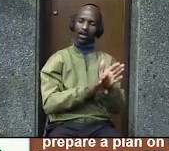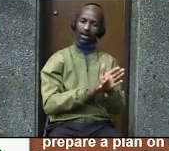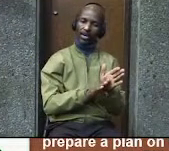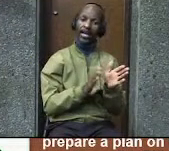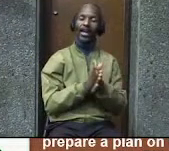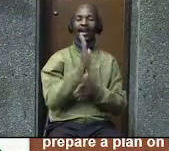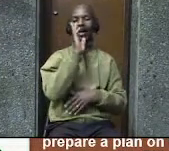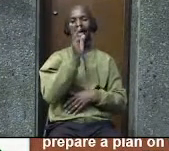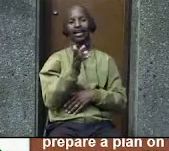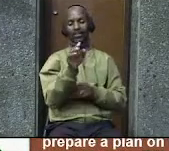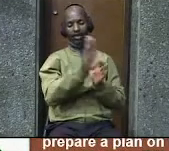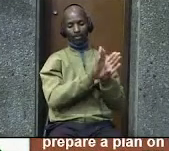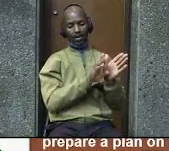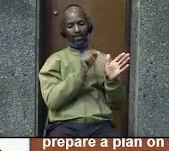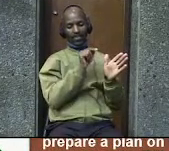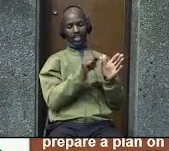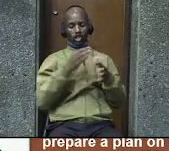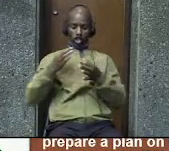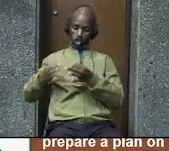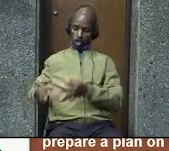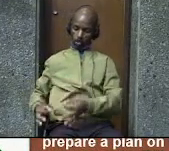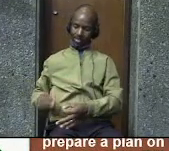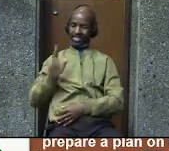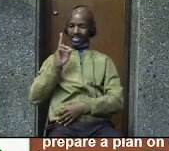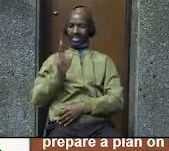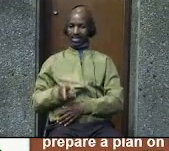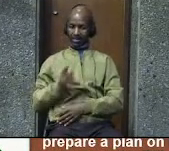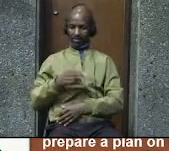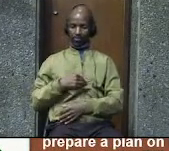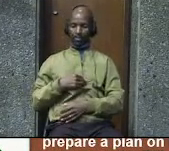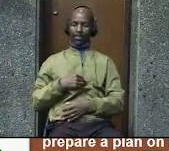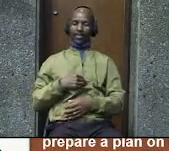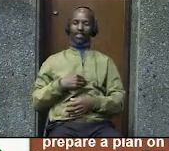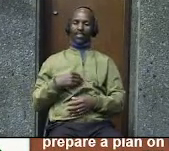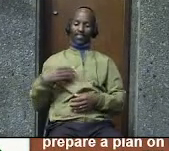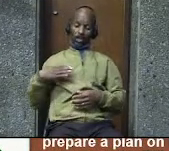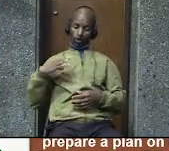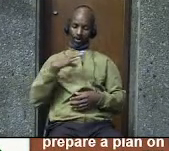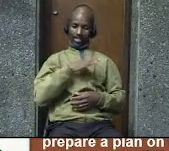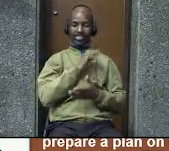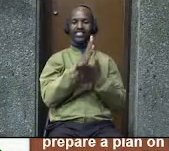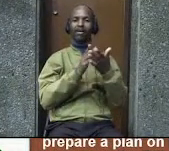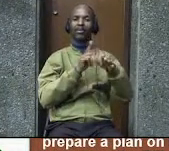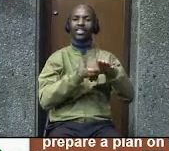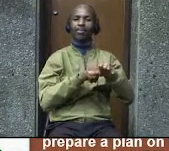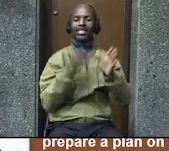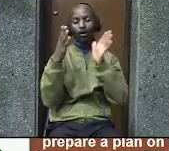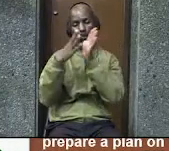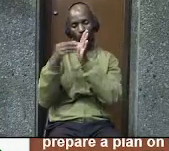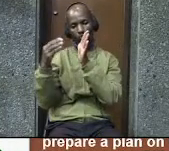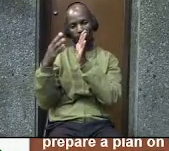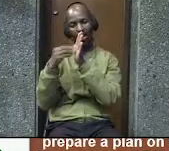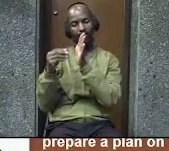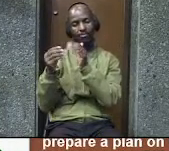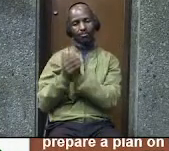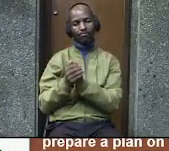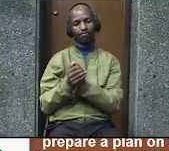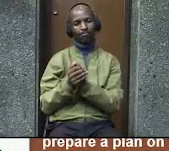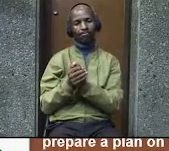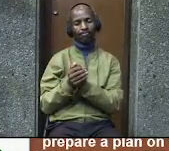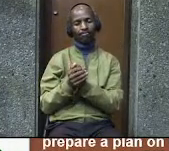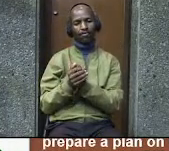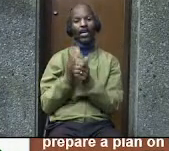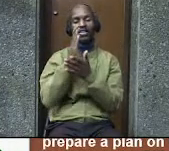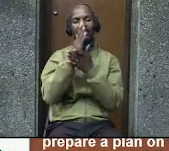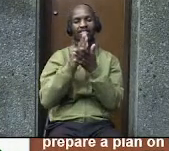And on that bill, on that document, the committee sometimes usually outlines,